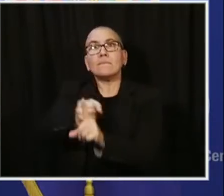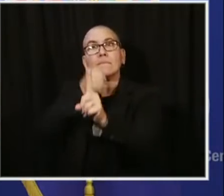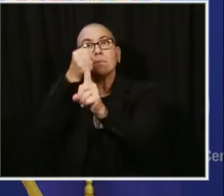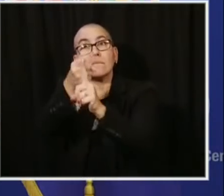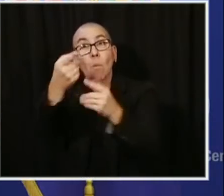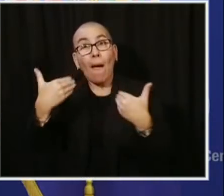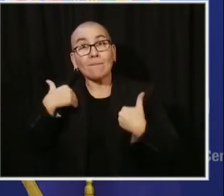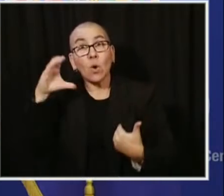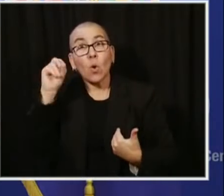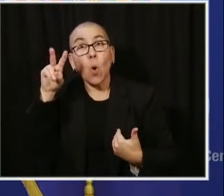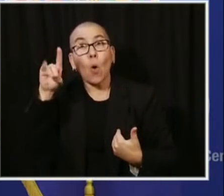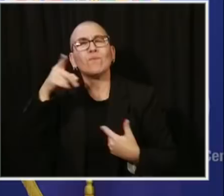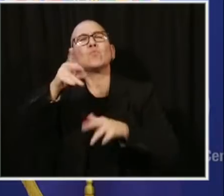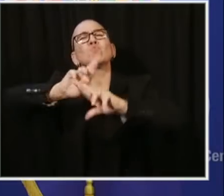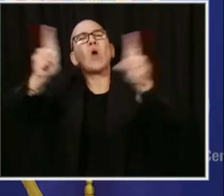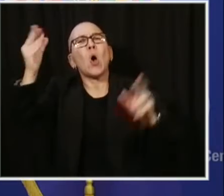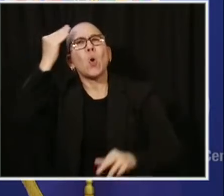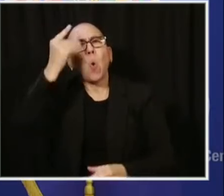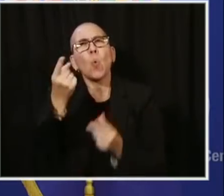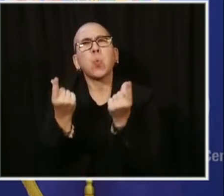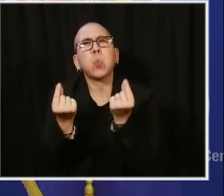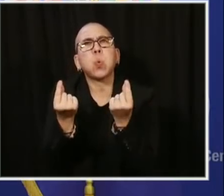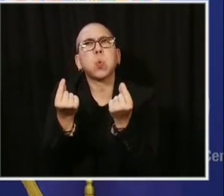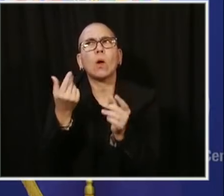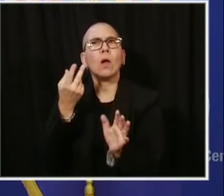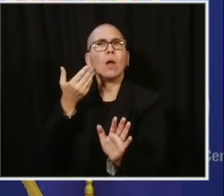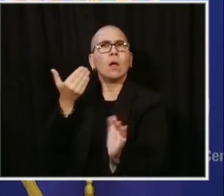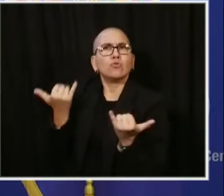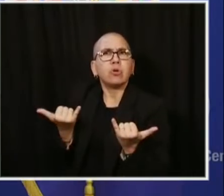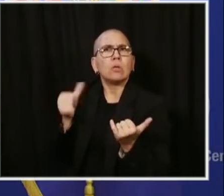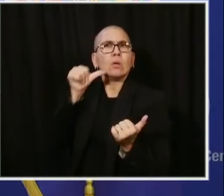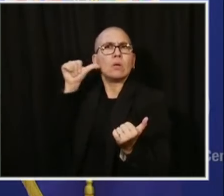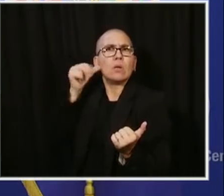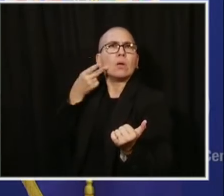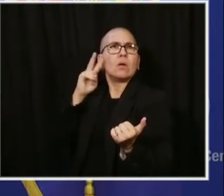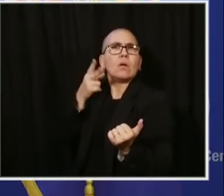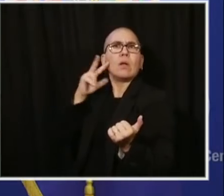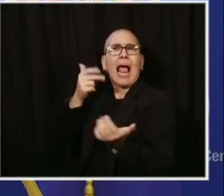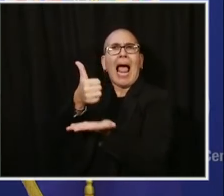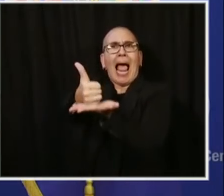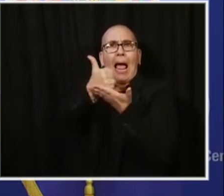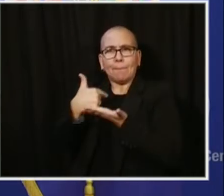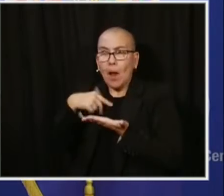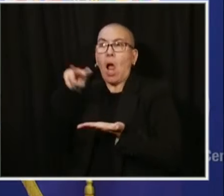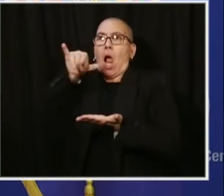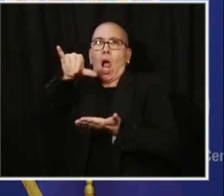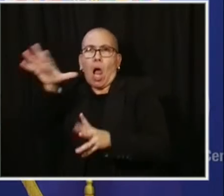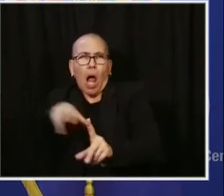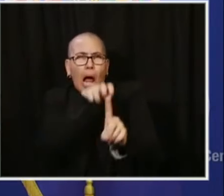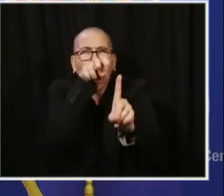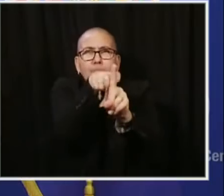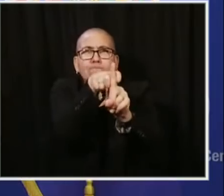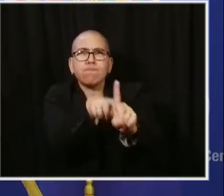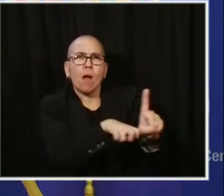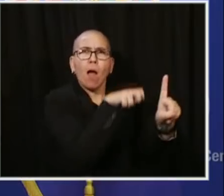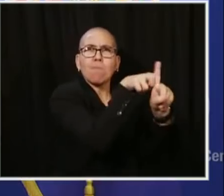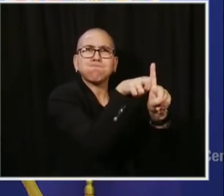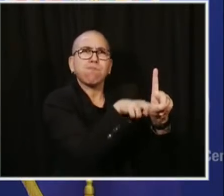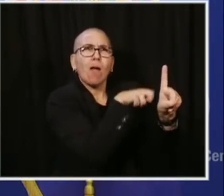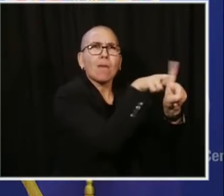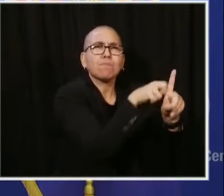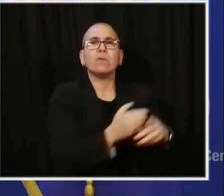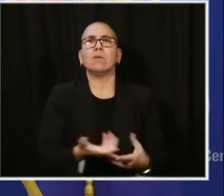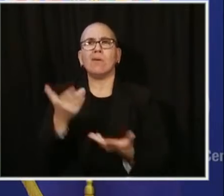own behavioral health needs and those of everybody around you. So be sure to connect with each other. Wash your hands. Minimize those